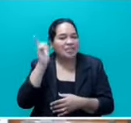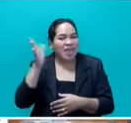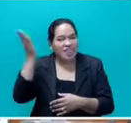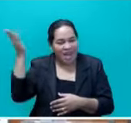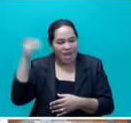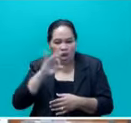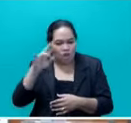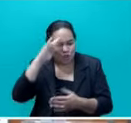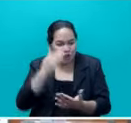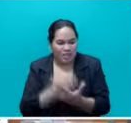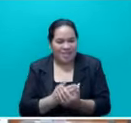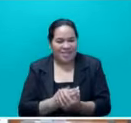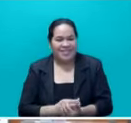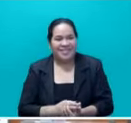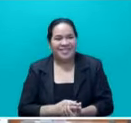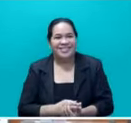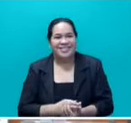So